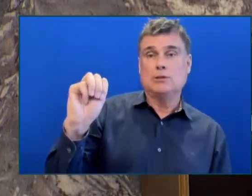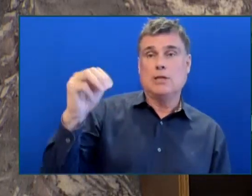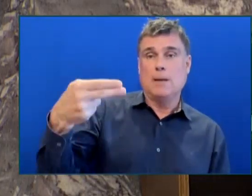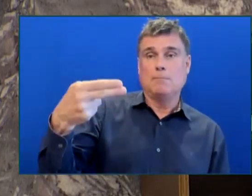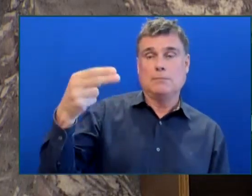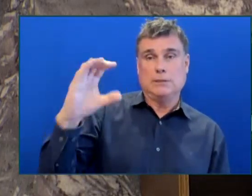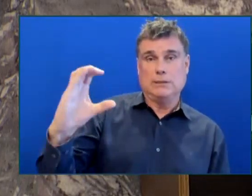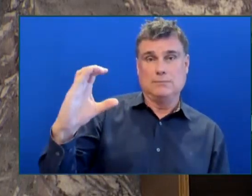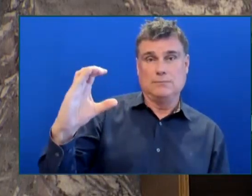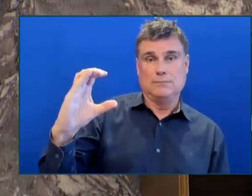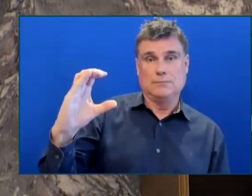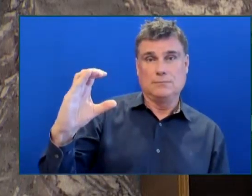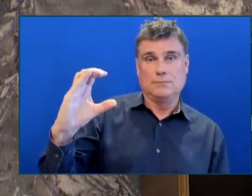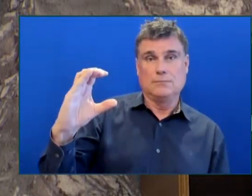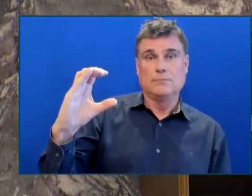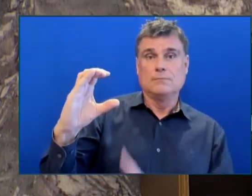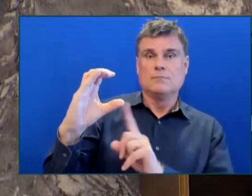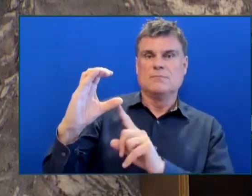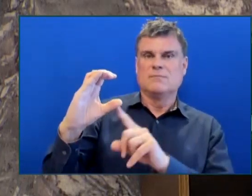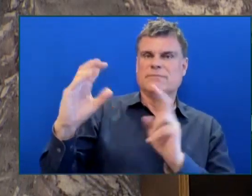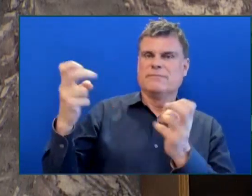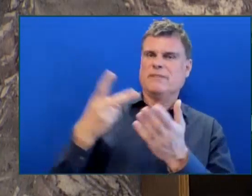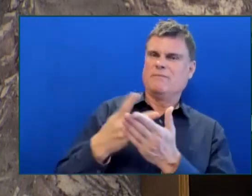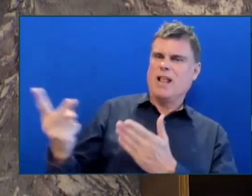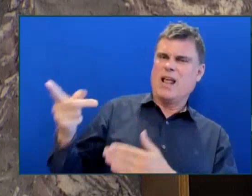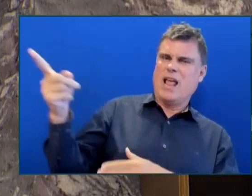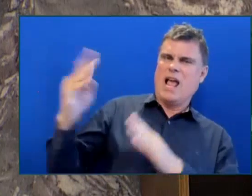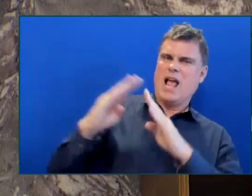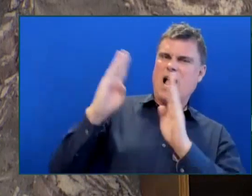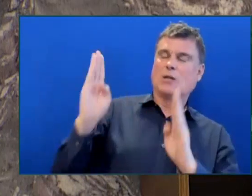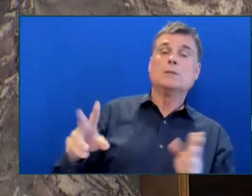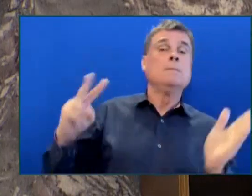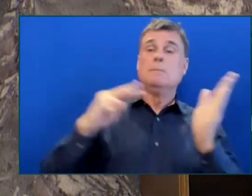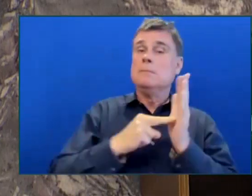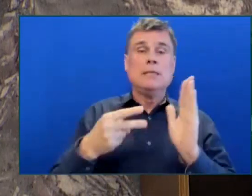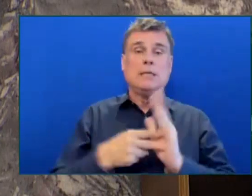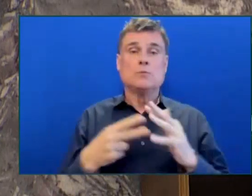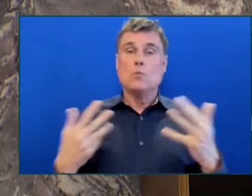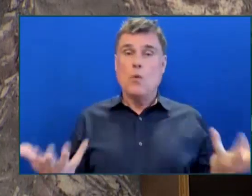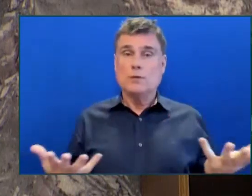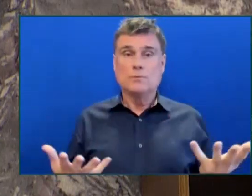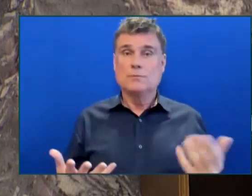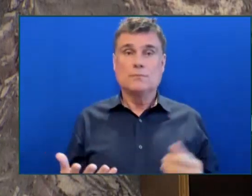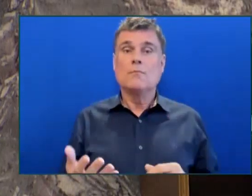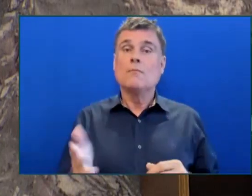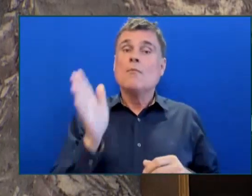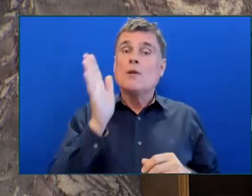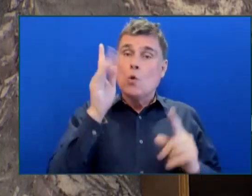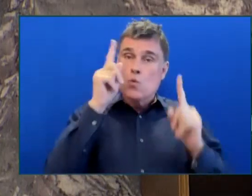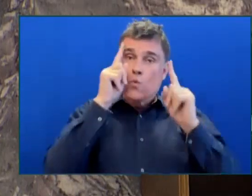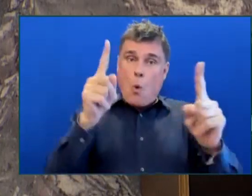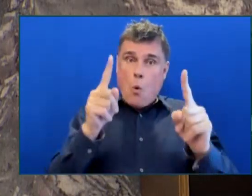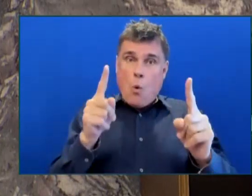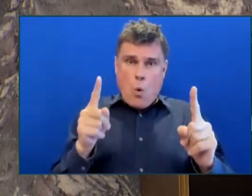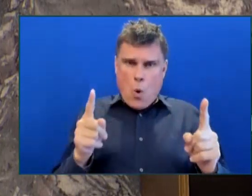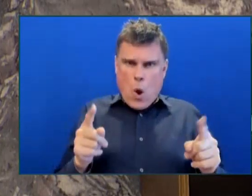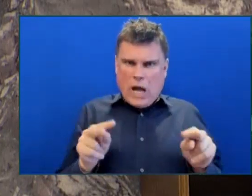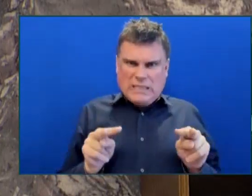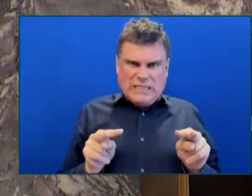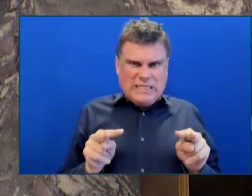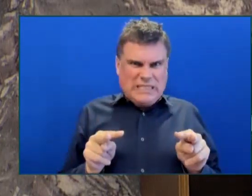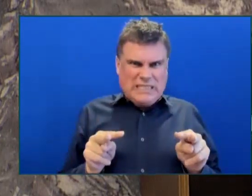disastrous bottlenecks in Vancouver's housing market. And I will quote, supply growth hasn't kept pace with